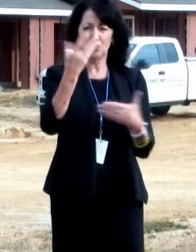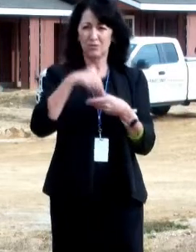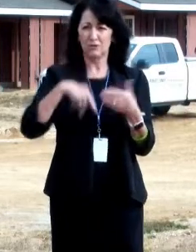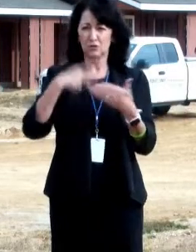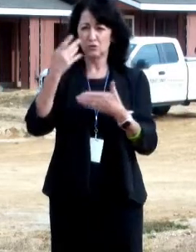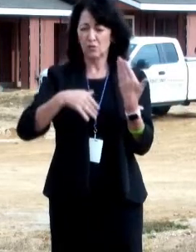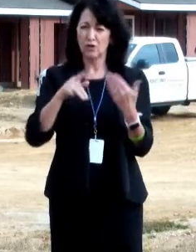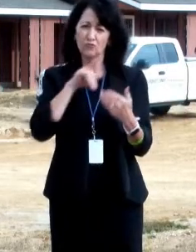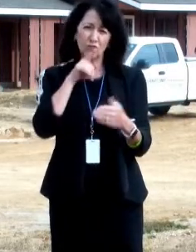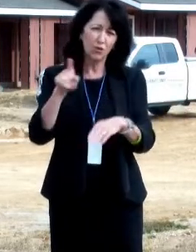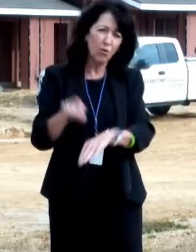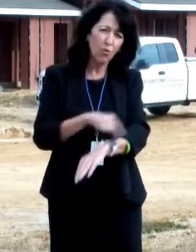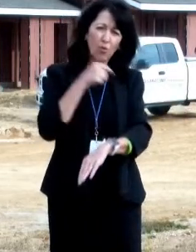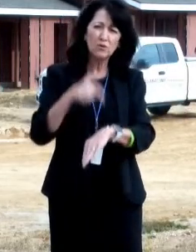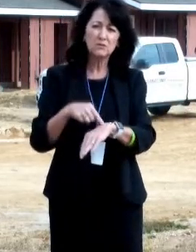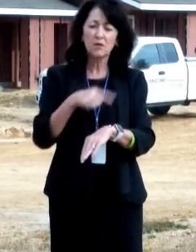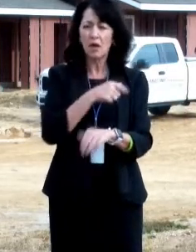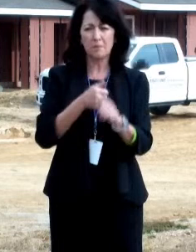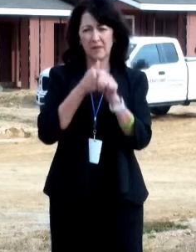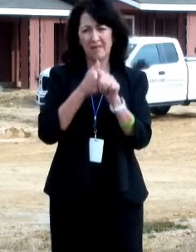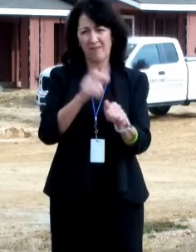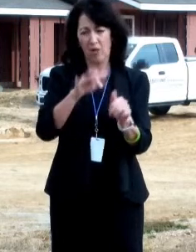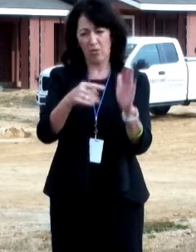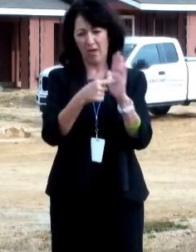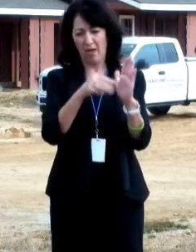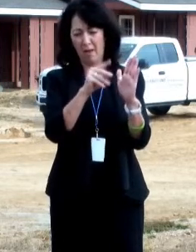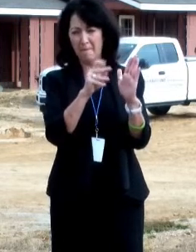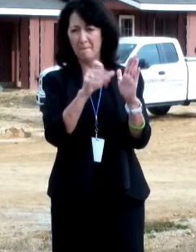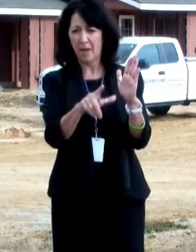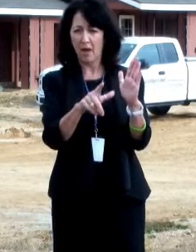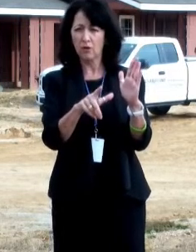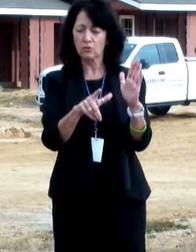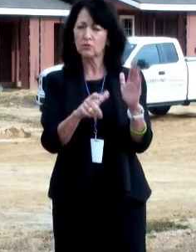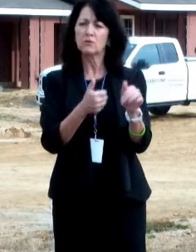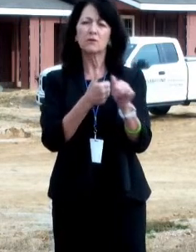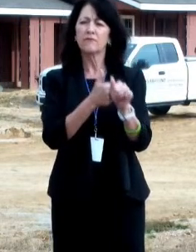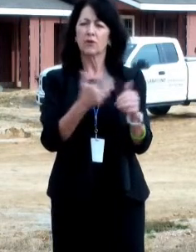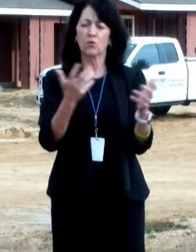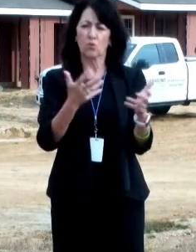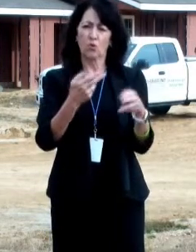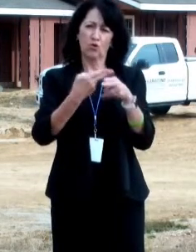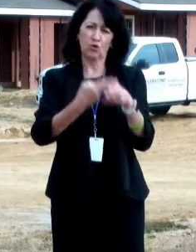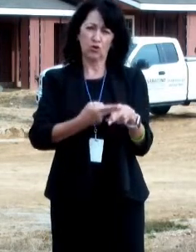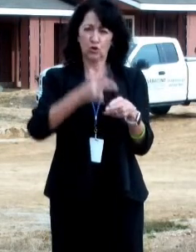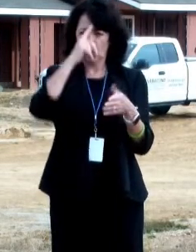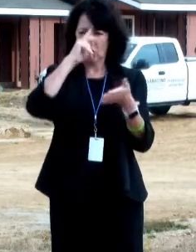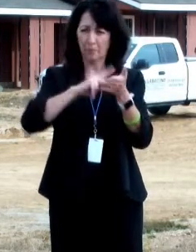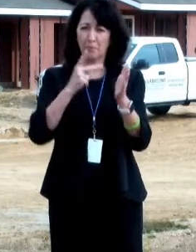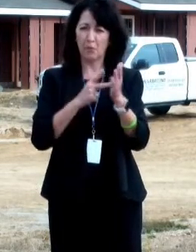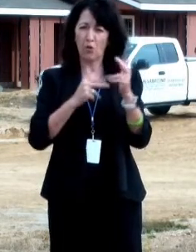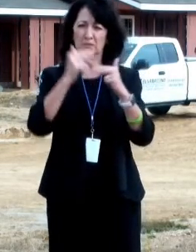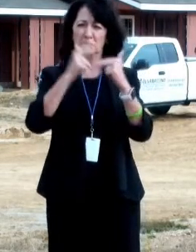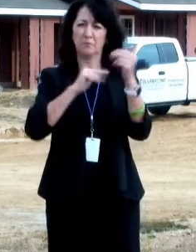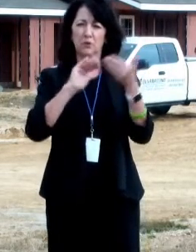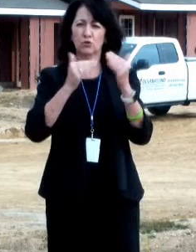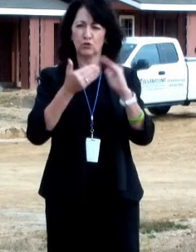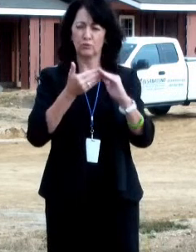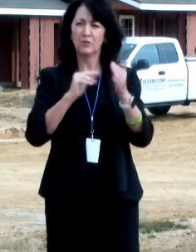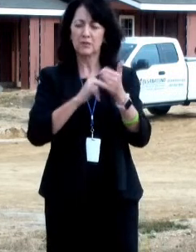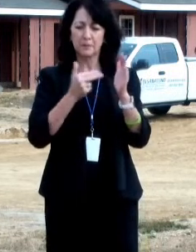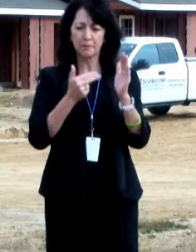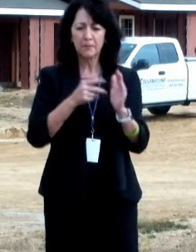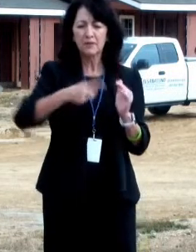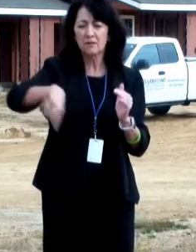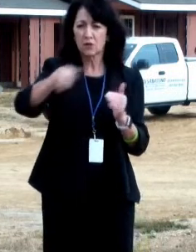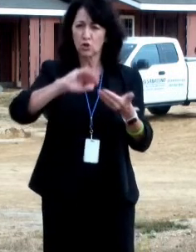They've been following the model of the purpose-built community. They've been getting advice from that organization in the lower part